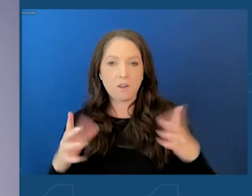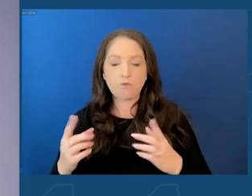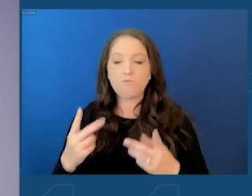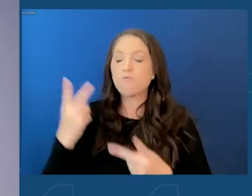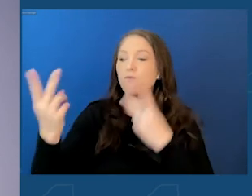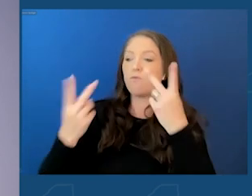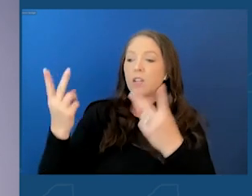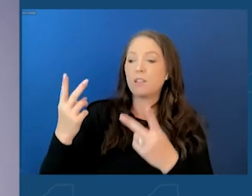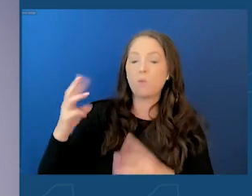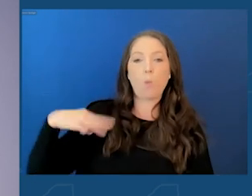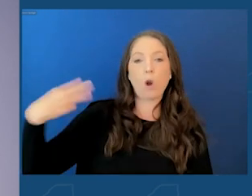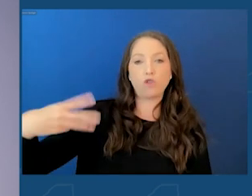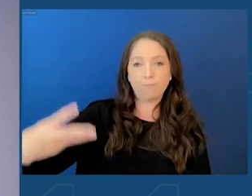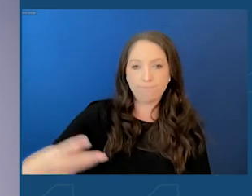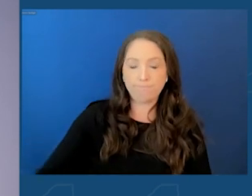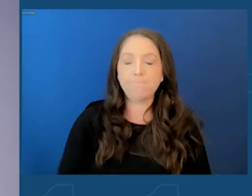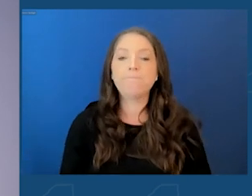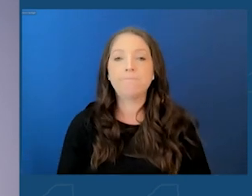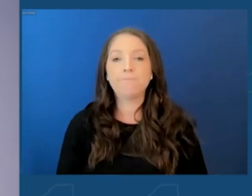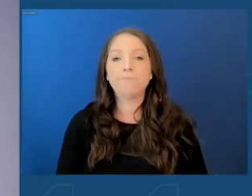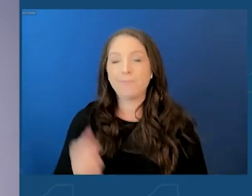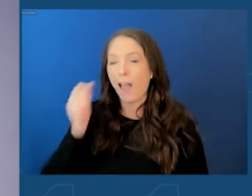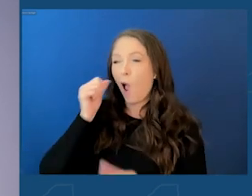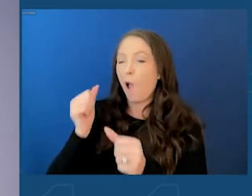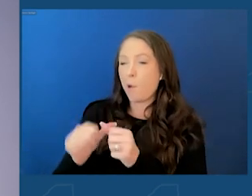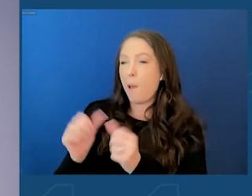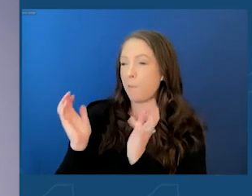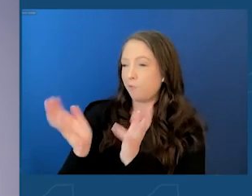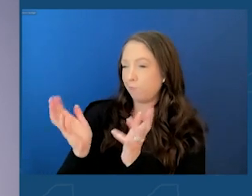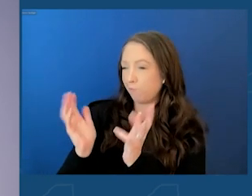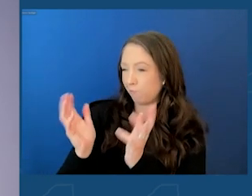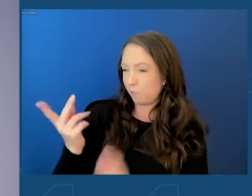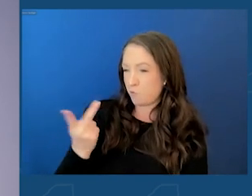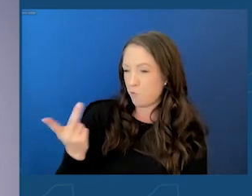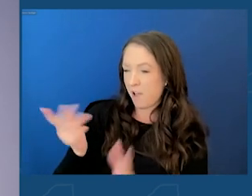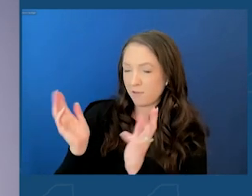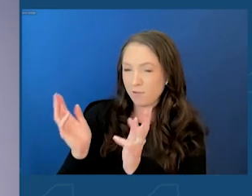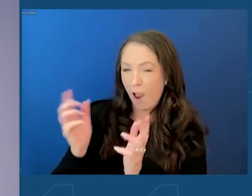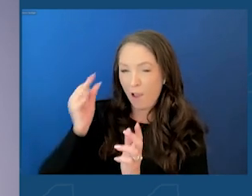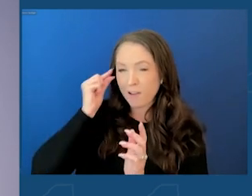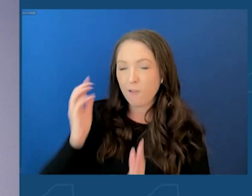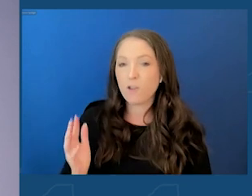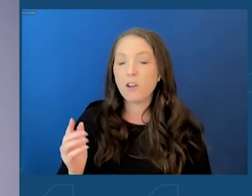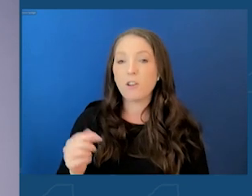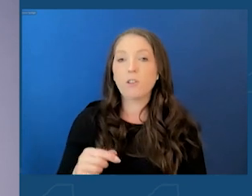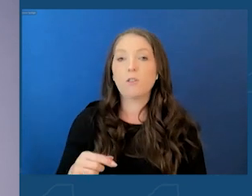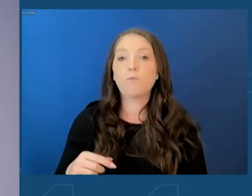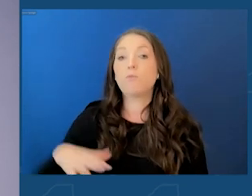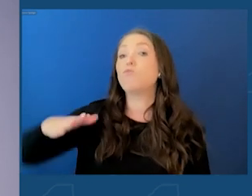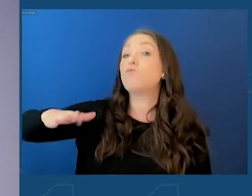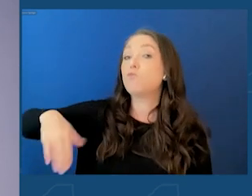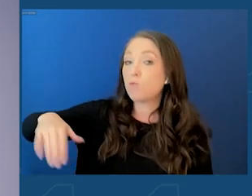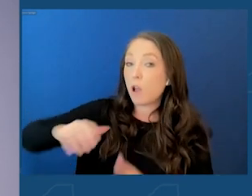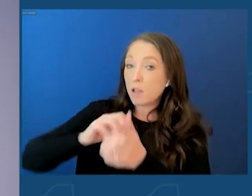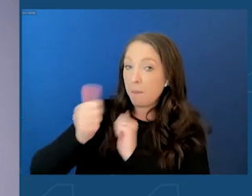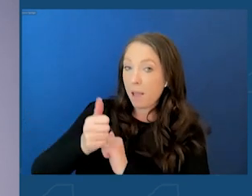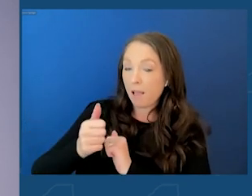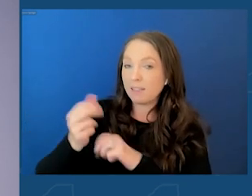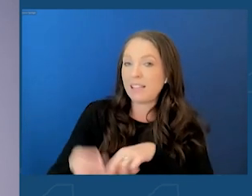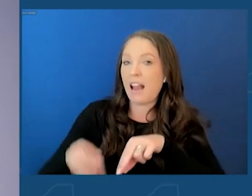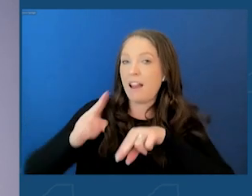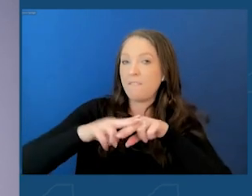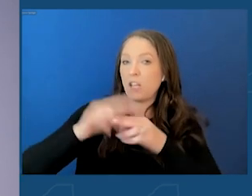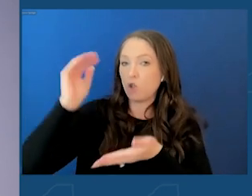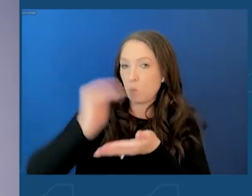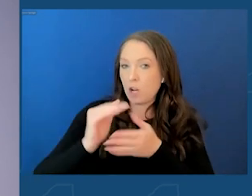Washington. I remember chatting with Governor Inslee at the time, and we had not passed the Inflation Reduction Act. And